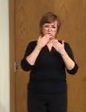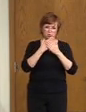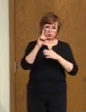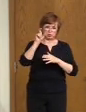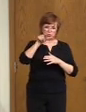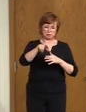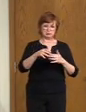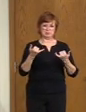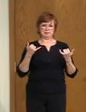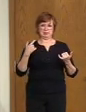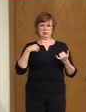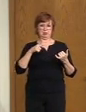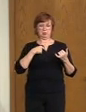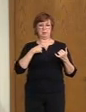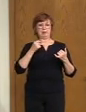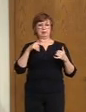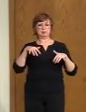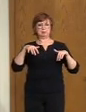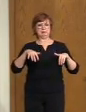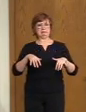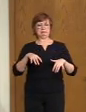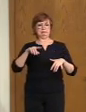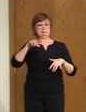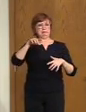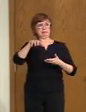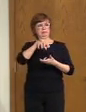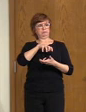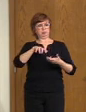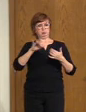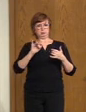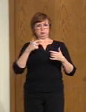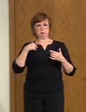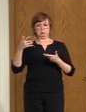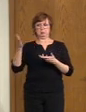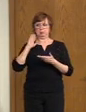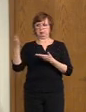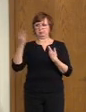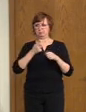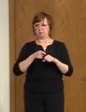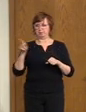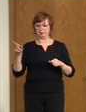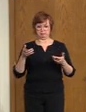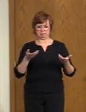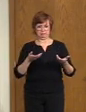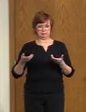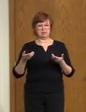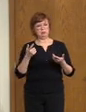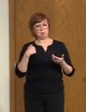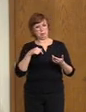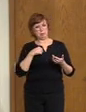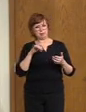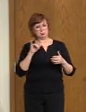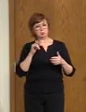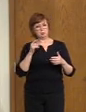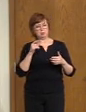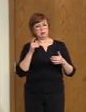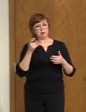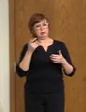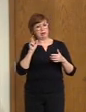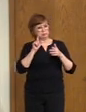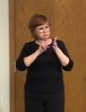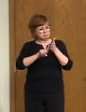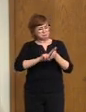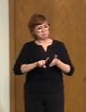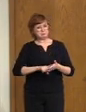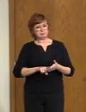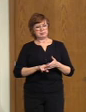moment. That is coming from the manufacturer, so definitely the Moderna one would be better